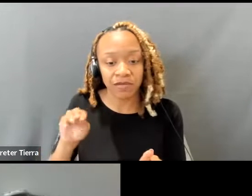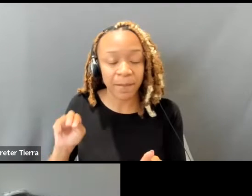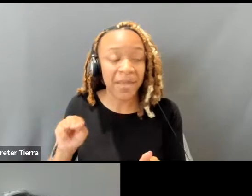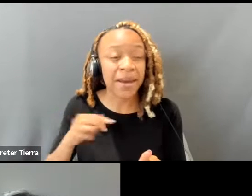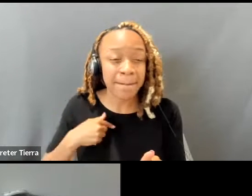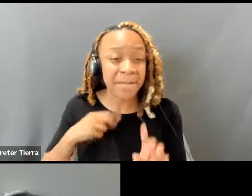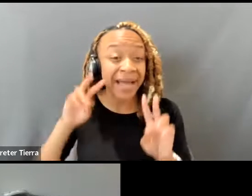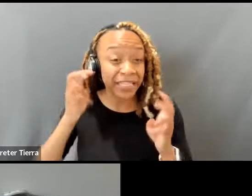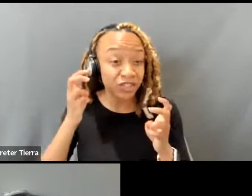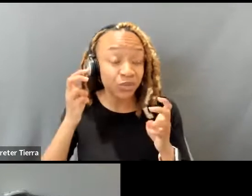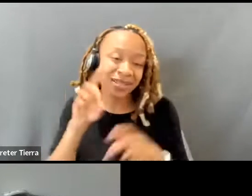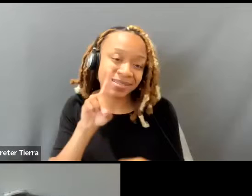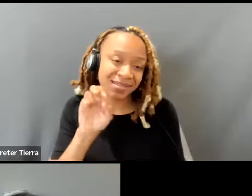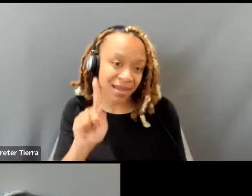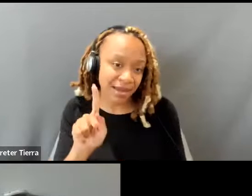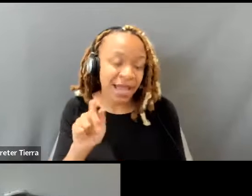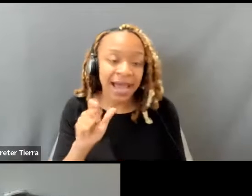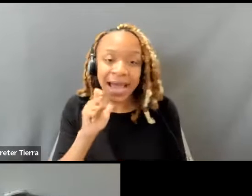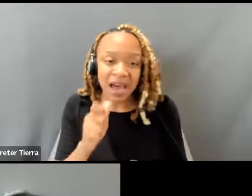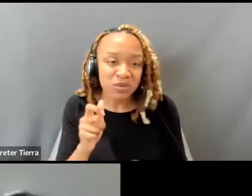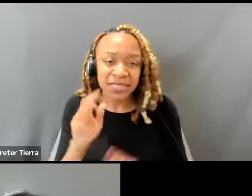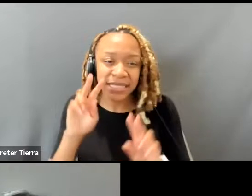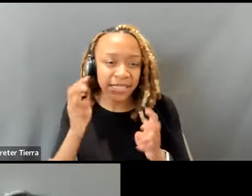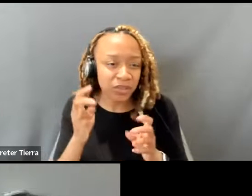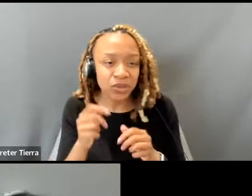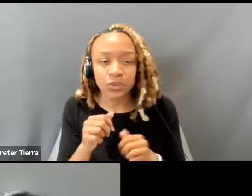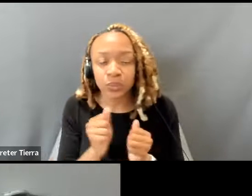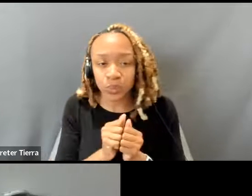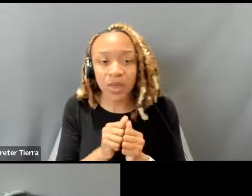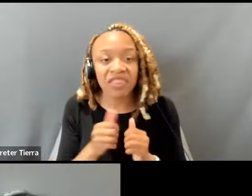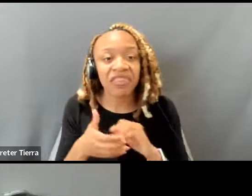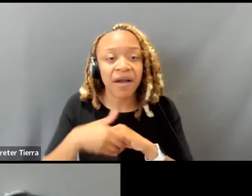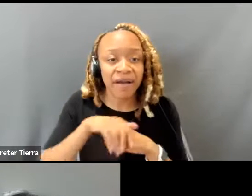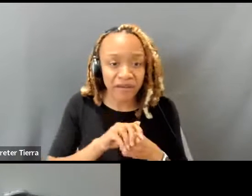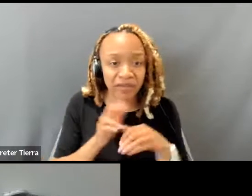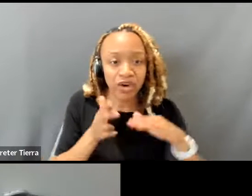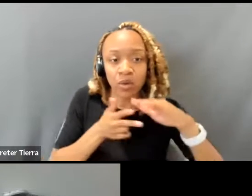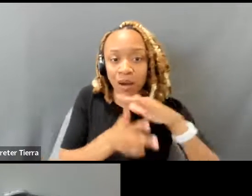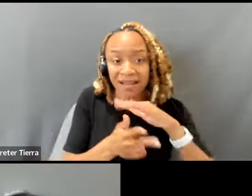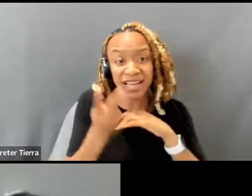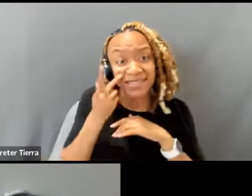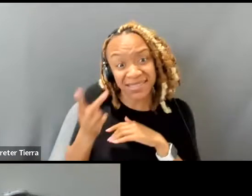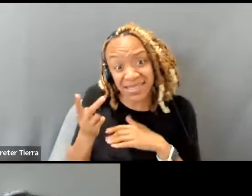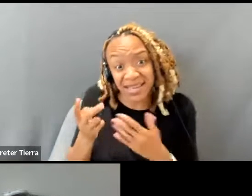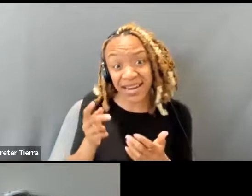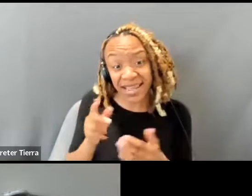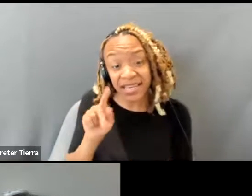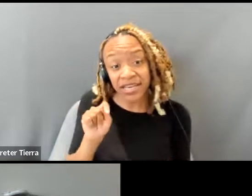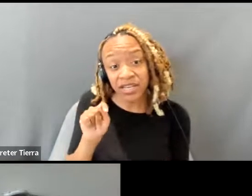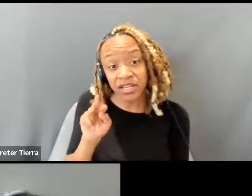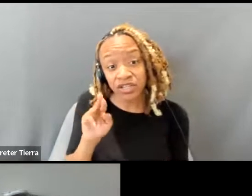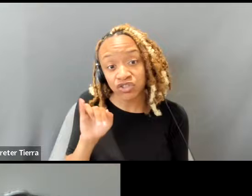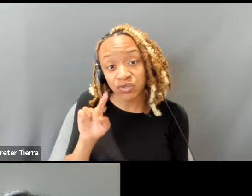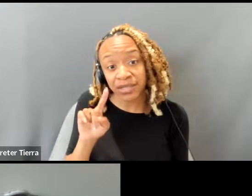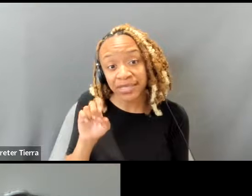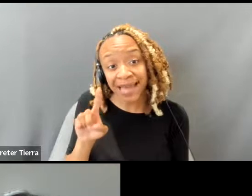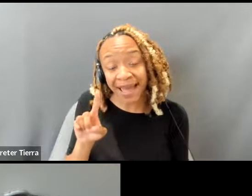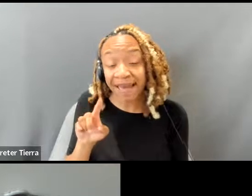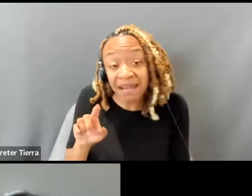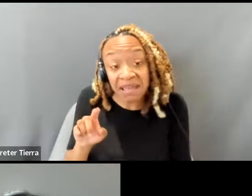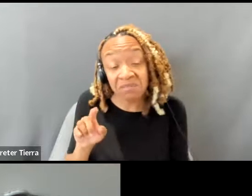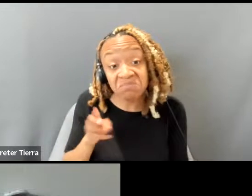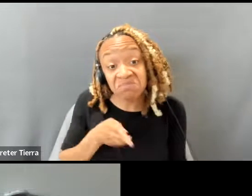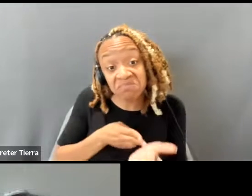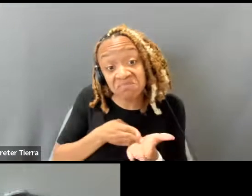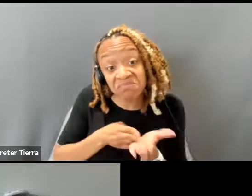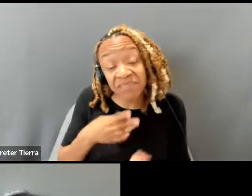covered garage because I've seen some of those in Trinidad, and you know what? Honestly, they're nice, and it is a luxury to